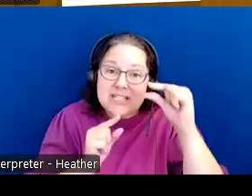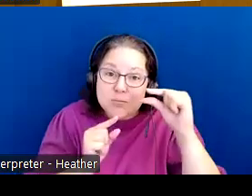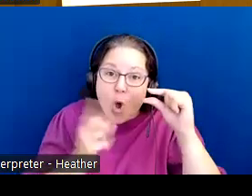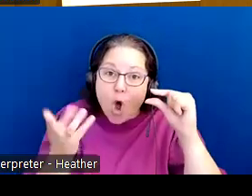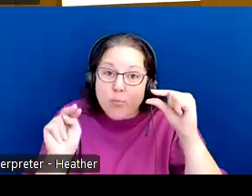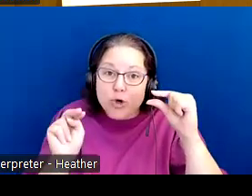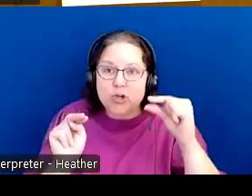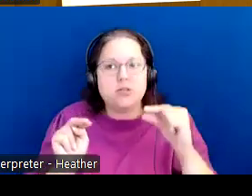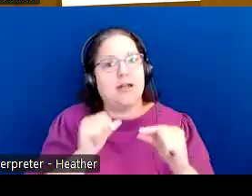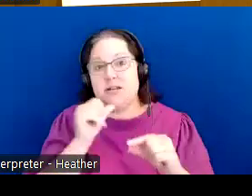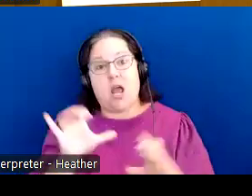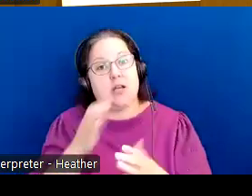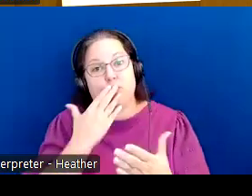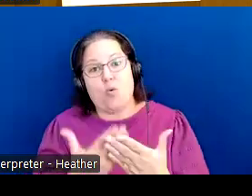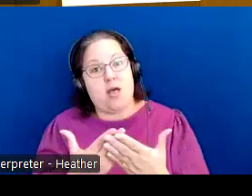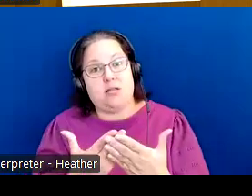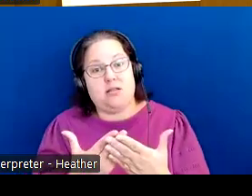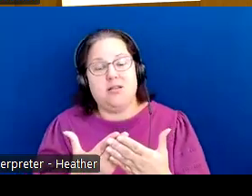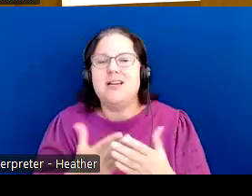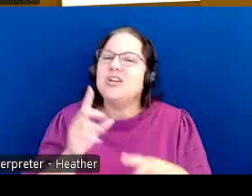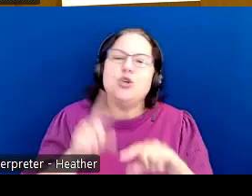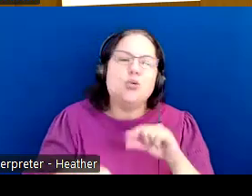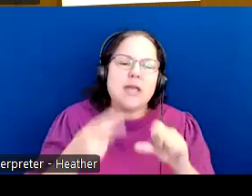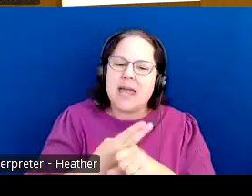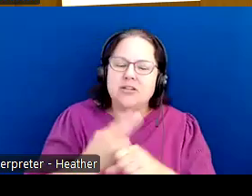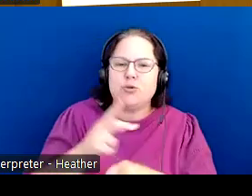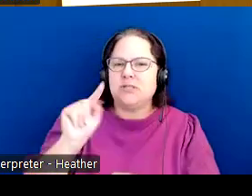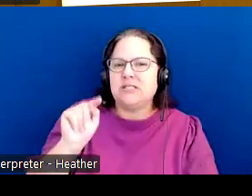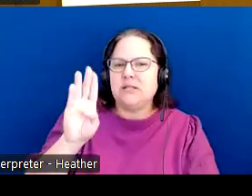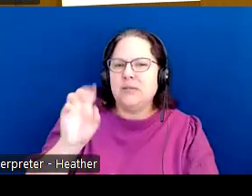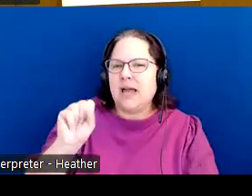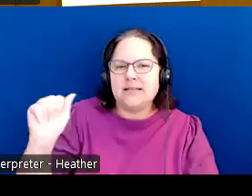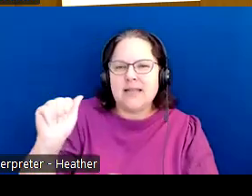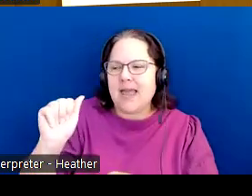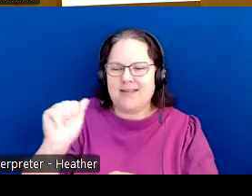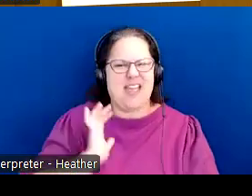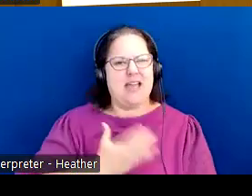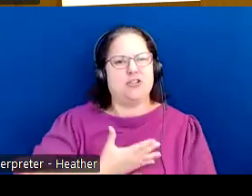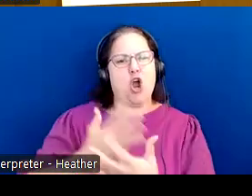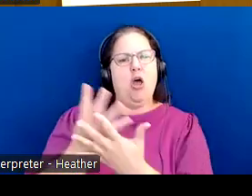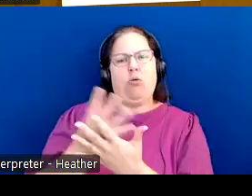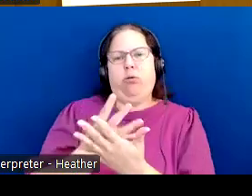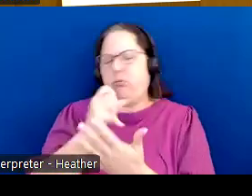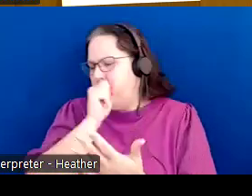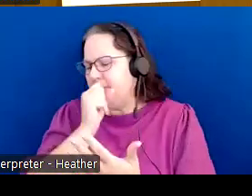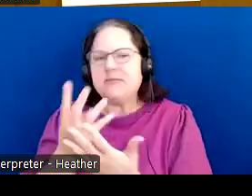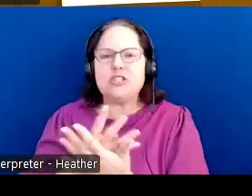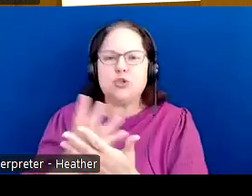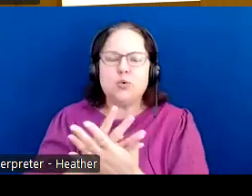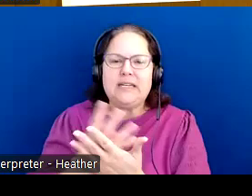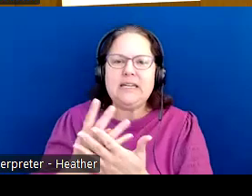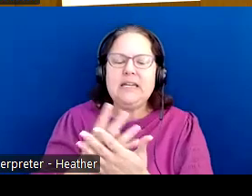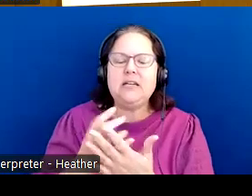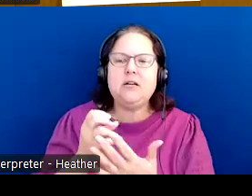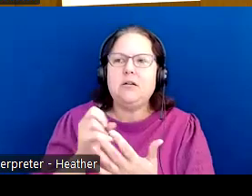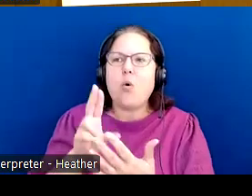do well at all. So we can't use TBSA as our screening or as